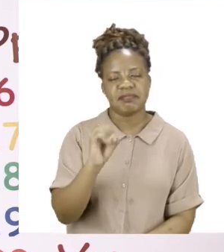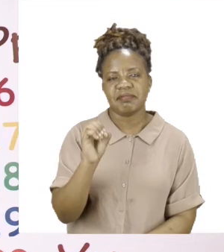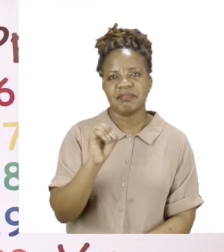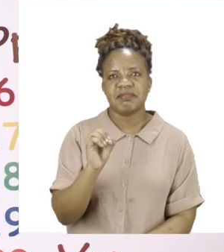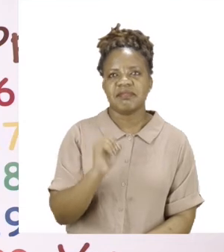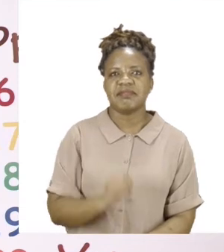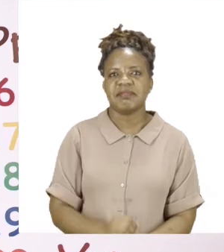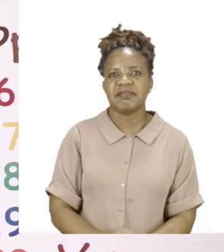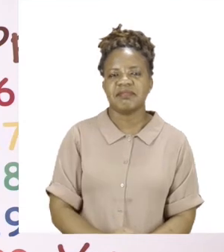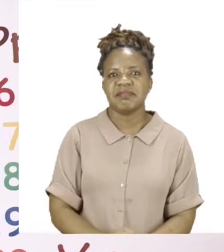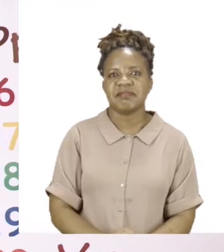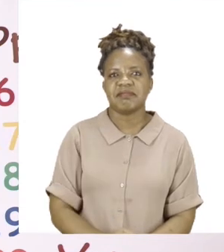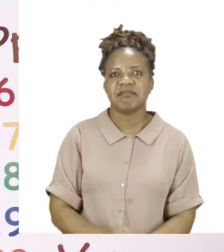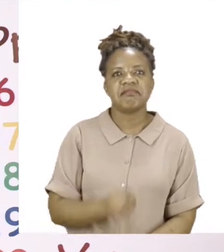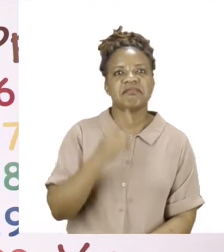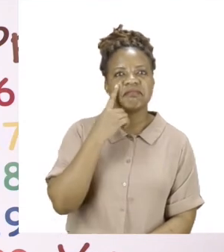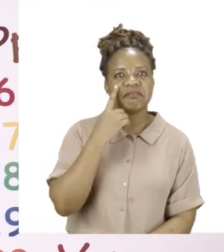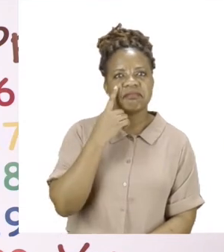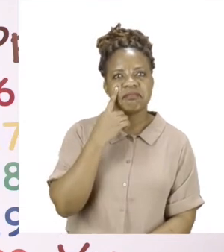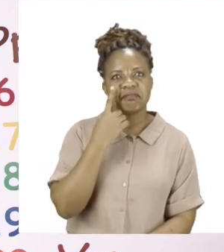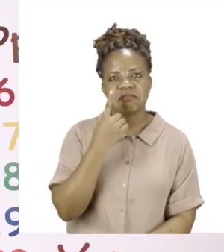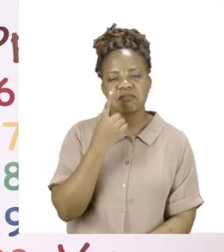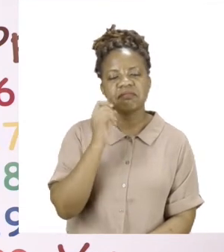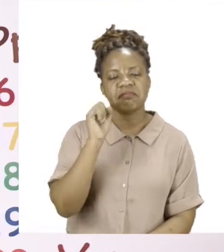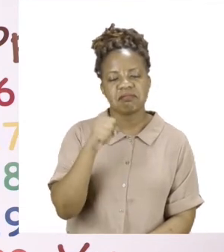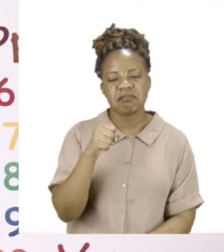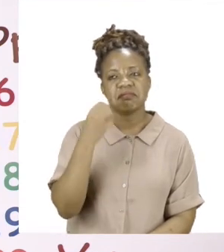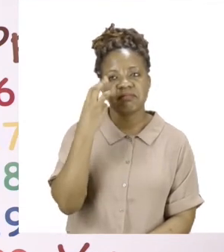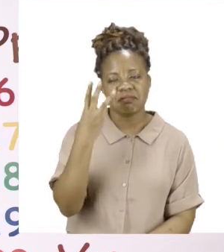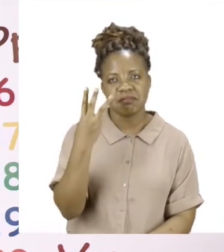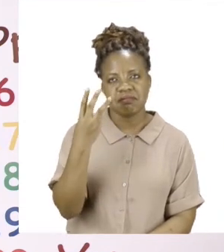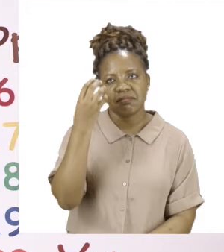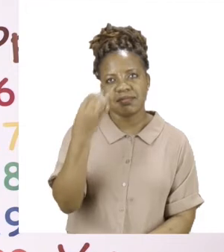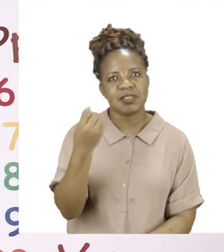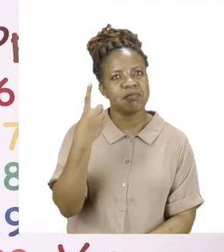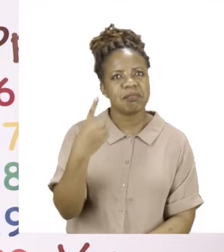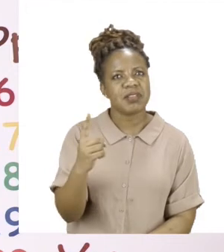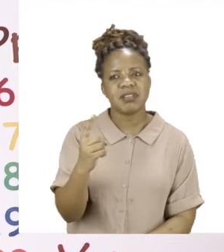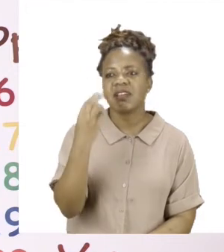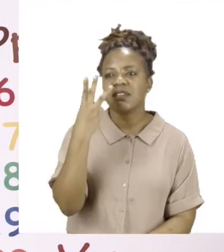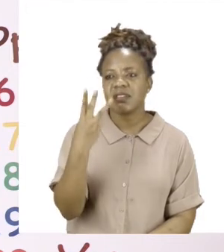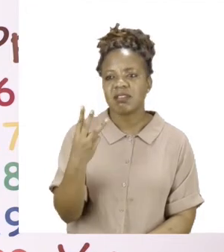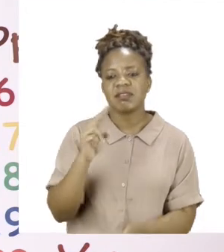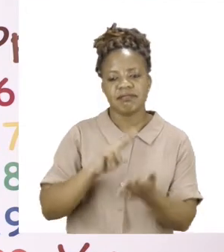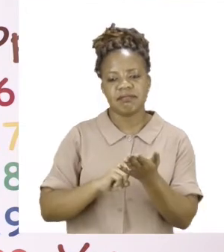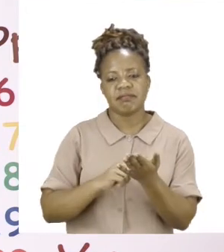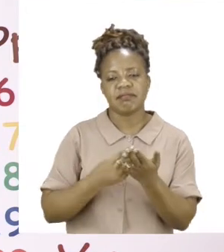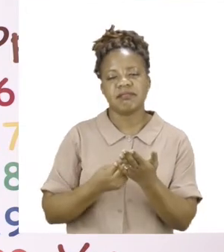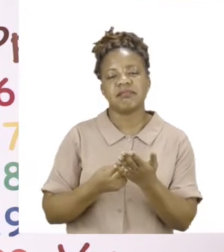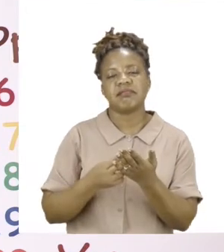no. We do see a 3, but that 3 is also not for Mr. Tens because she is sitting for